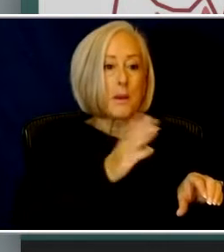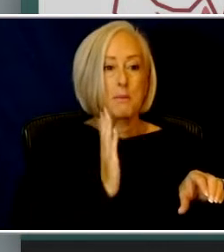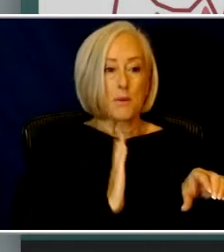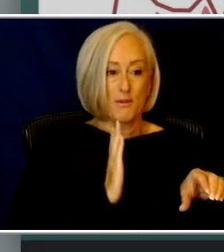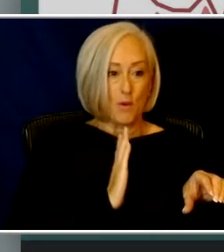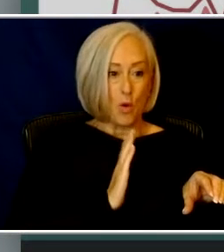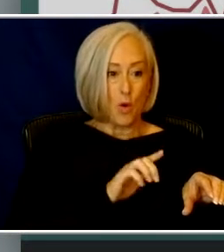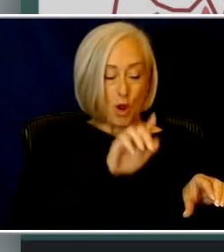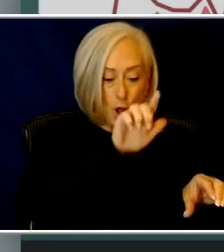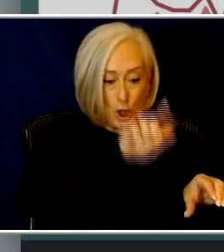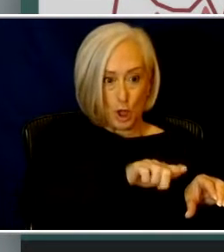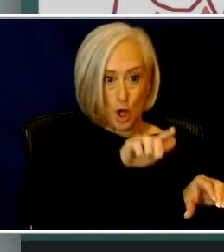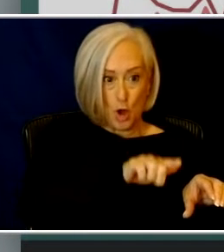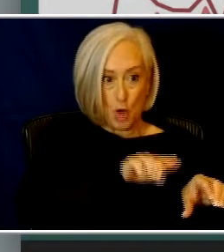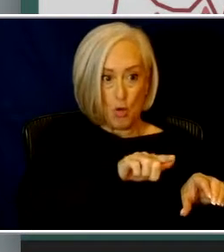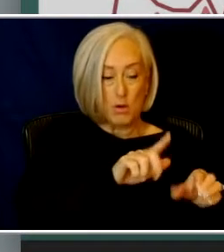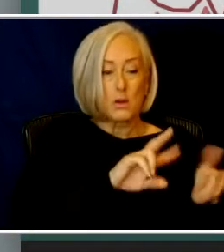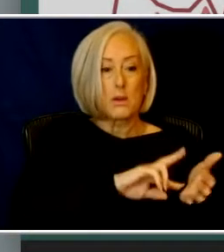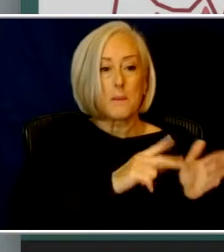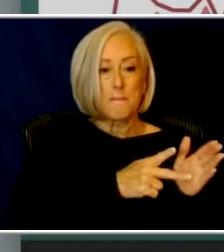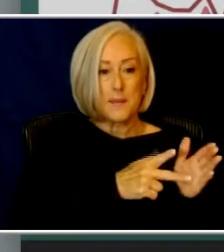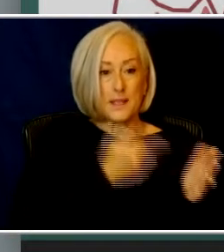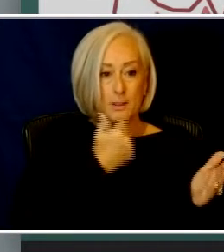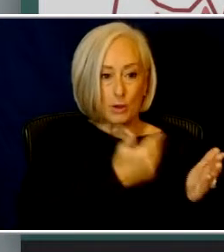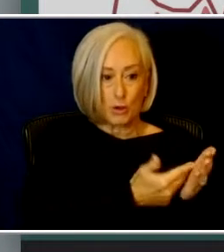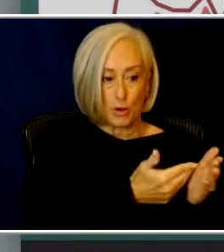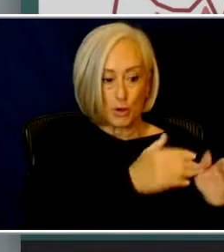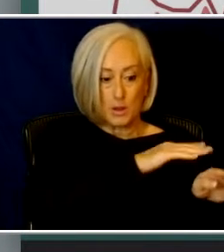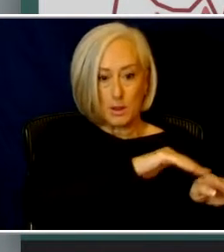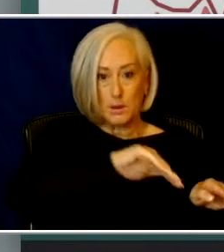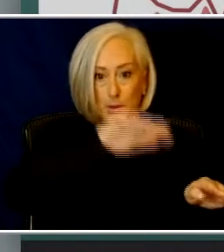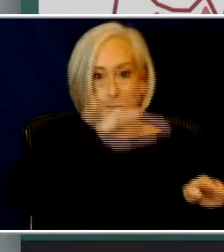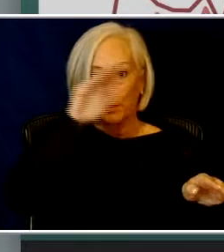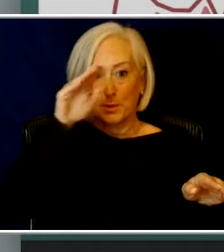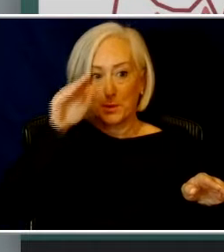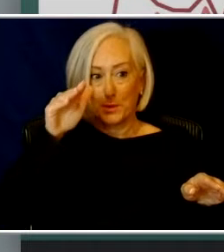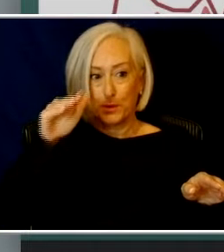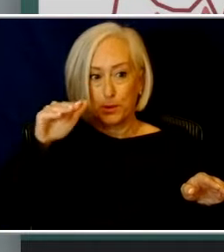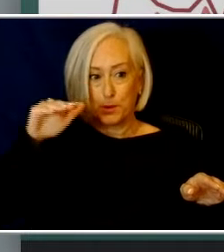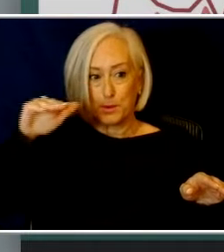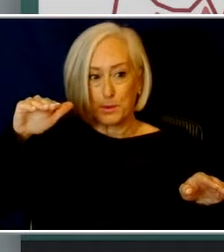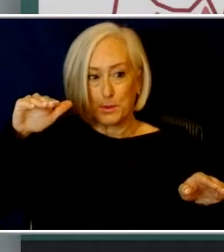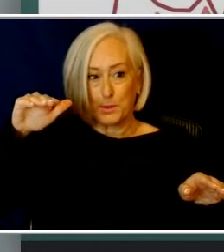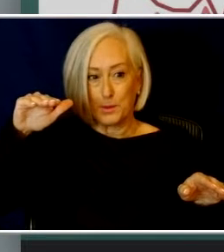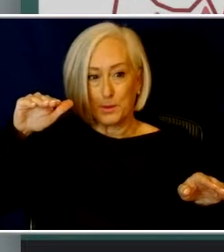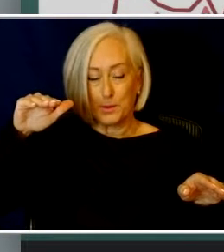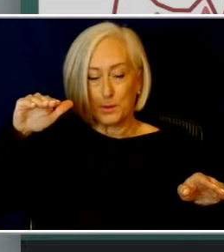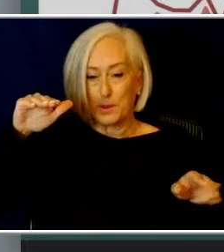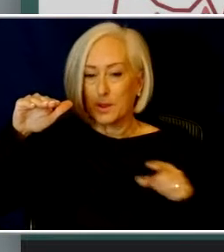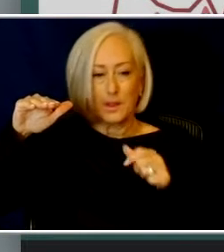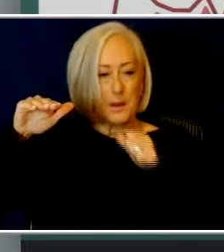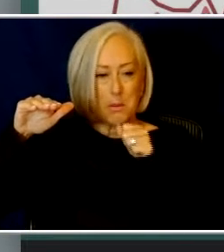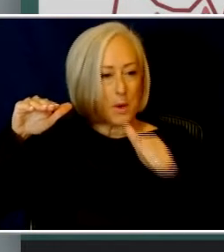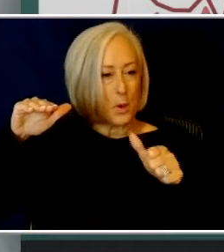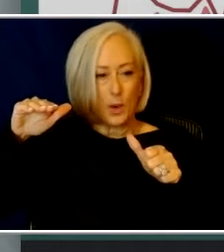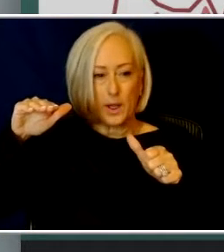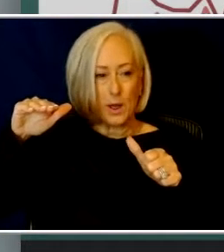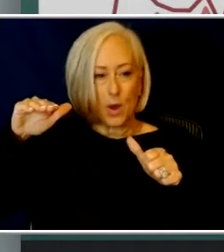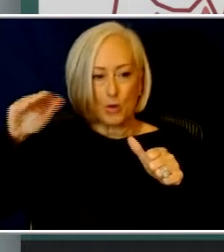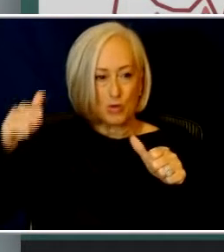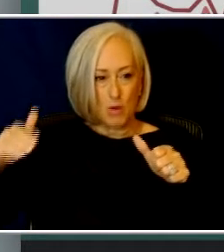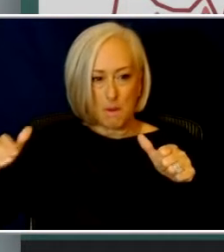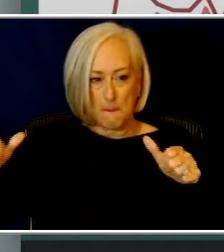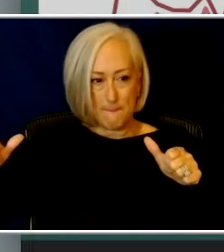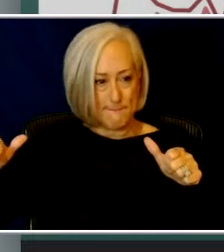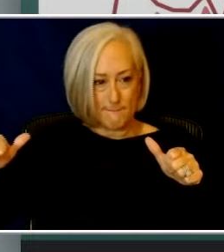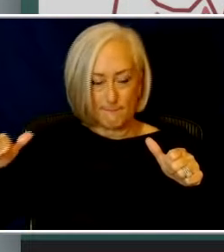here. On the right side of that curve, we never dropped down to baseline coming off of that peak. In fact,